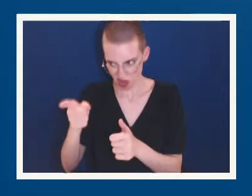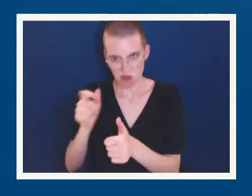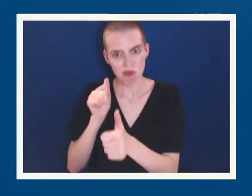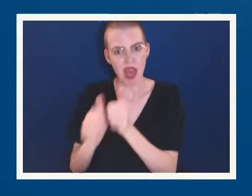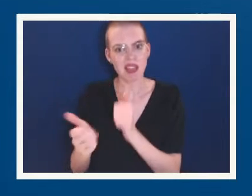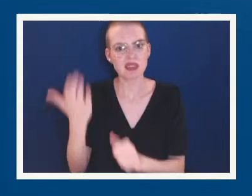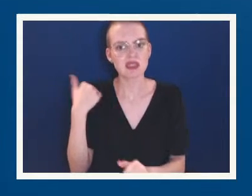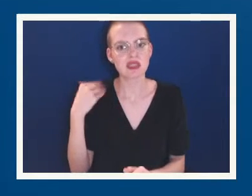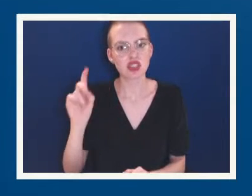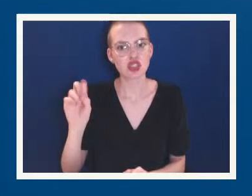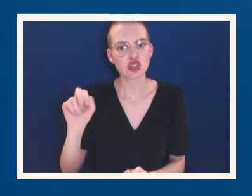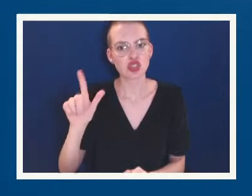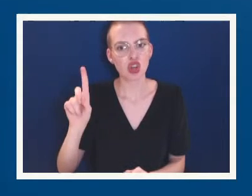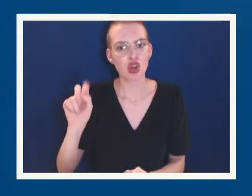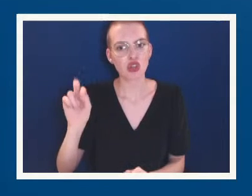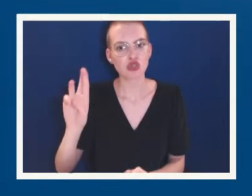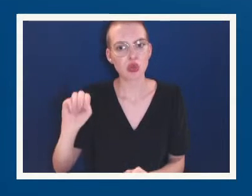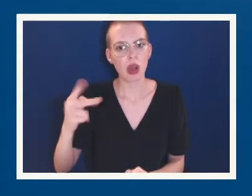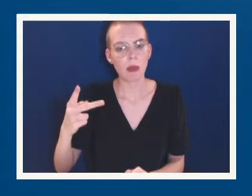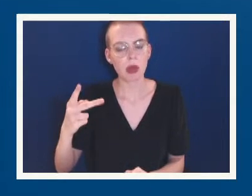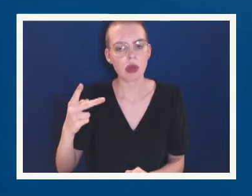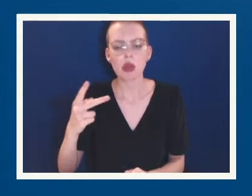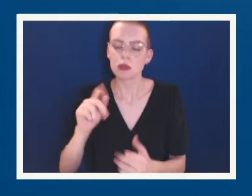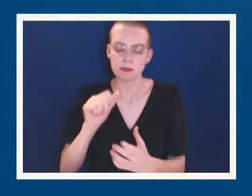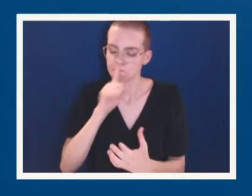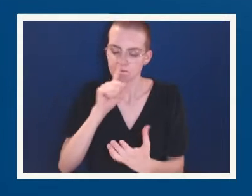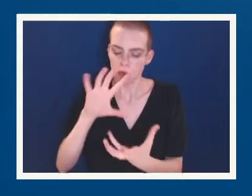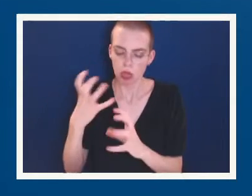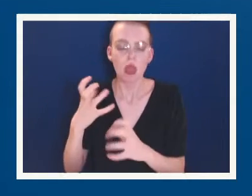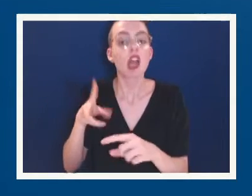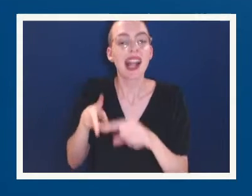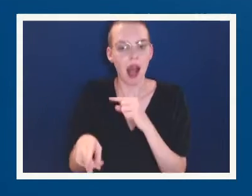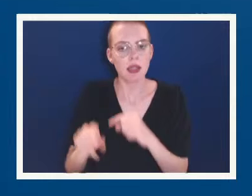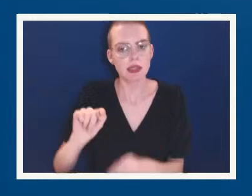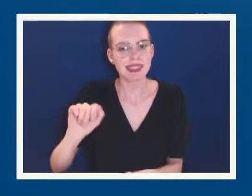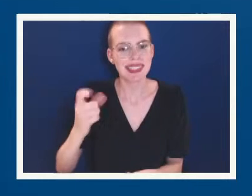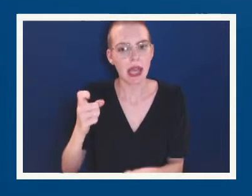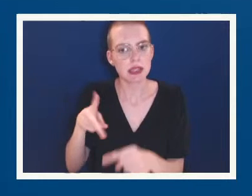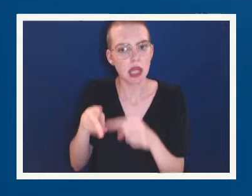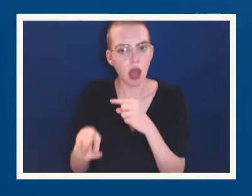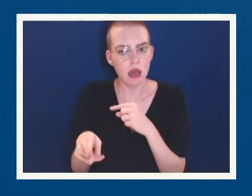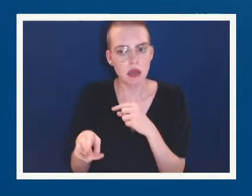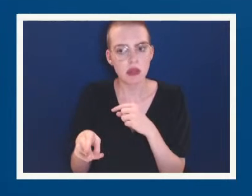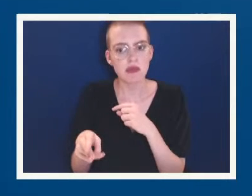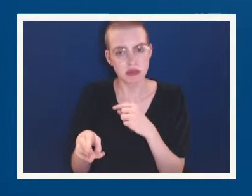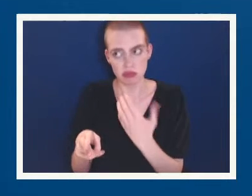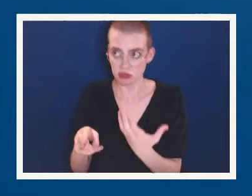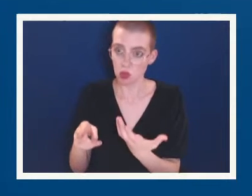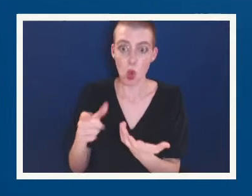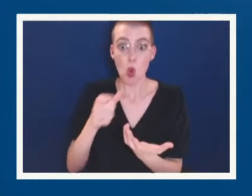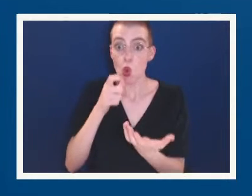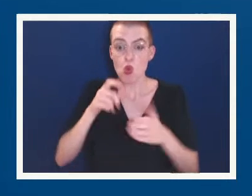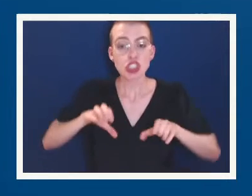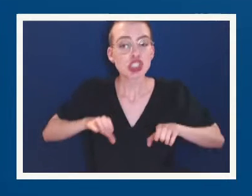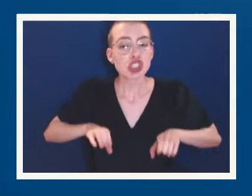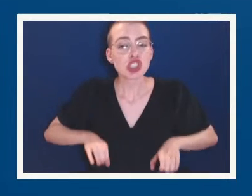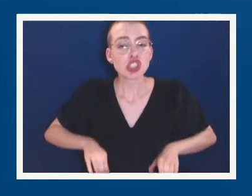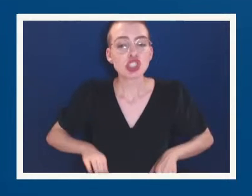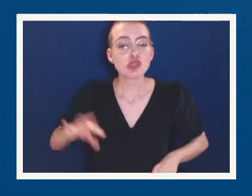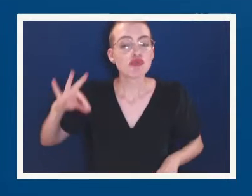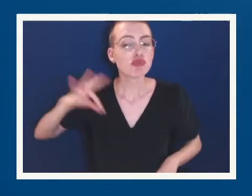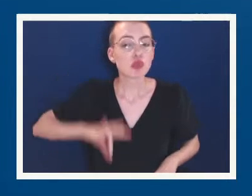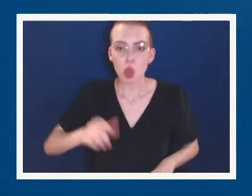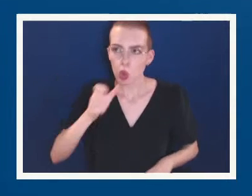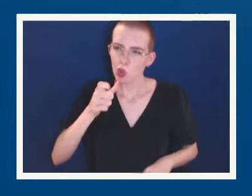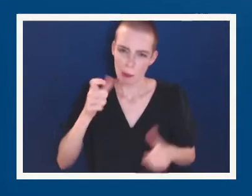That tax cut is not a penny of it's paid for, and it goes to the biggest corporations, and it will explode the deficit by trillions